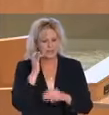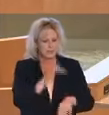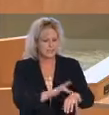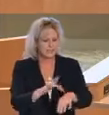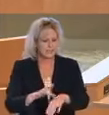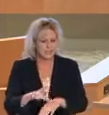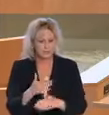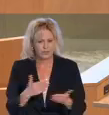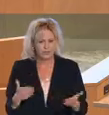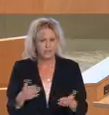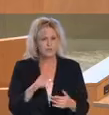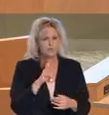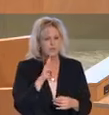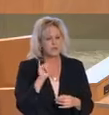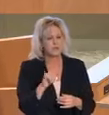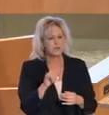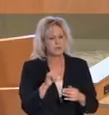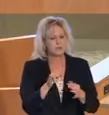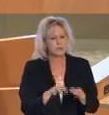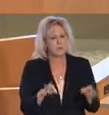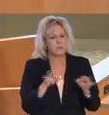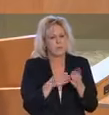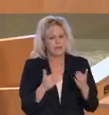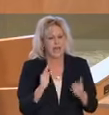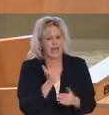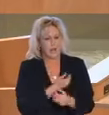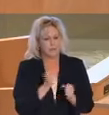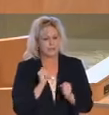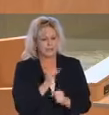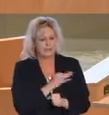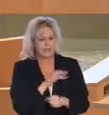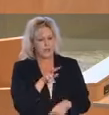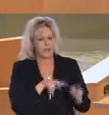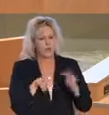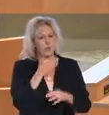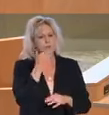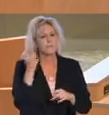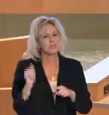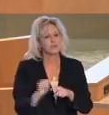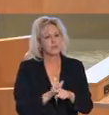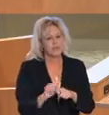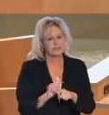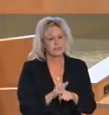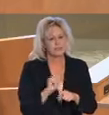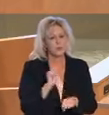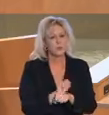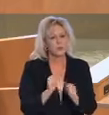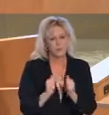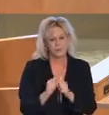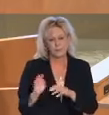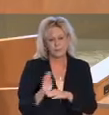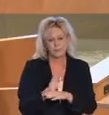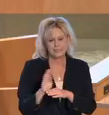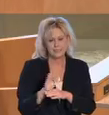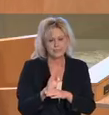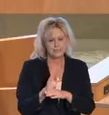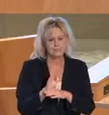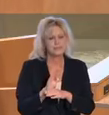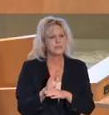product. Those are the really pragmatic measures that our staff has looked at best practices and worked with our business